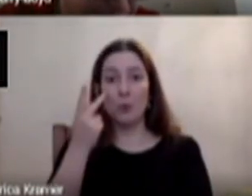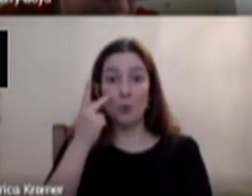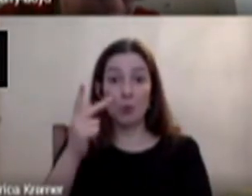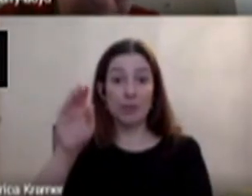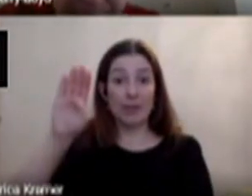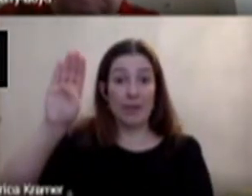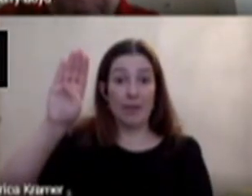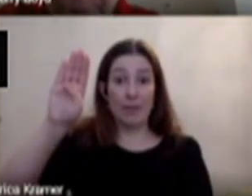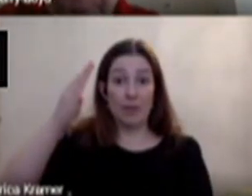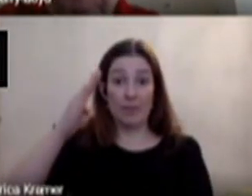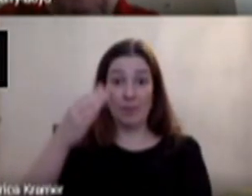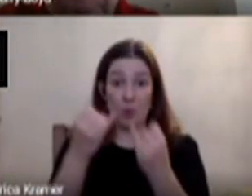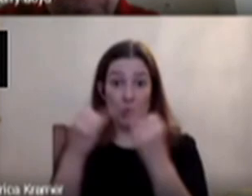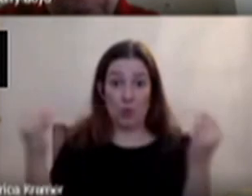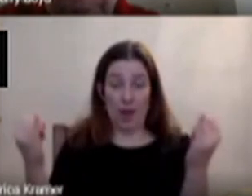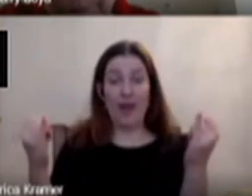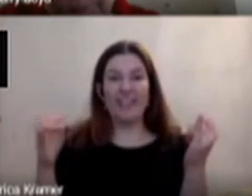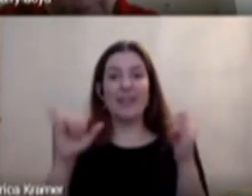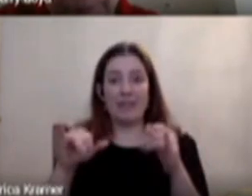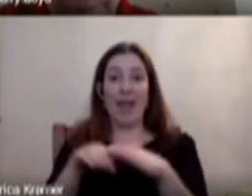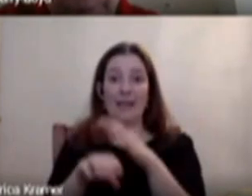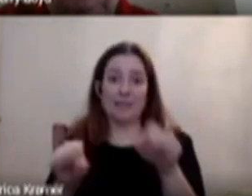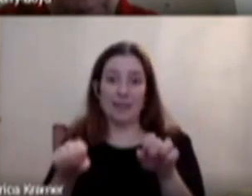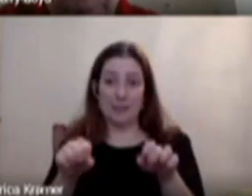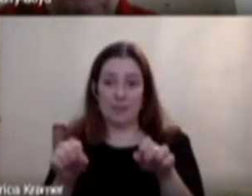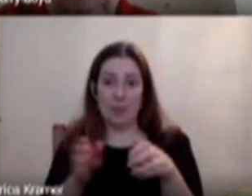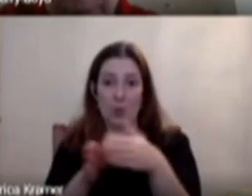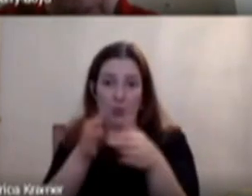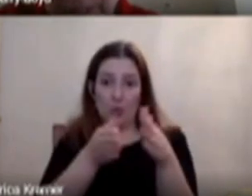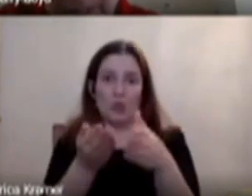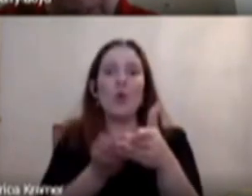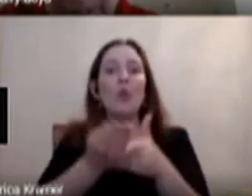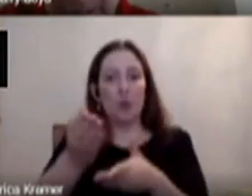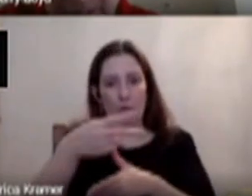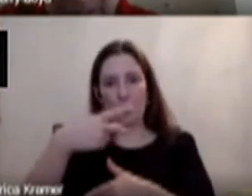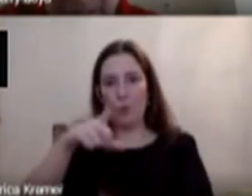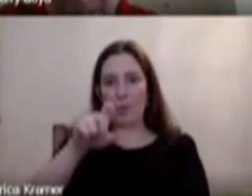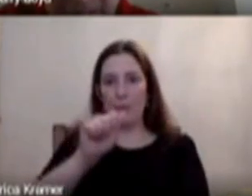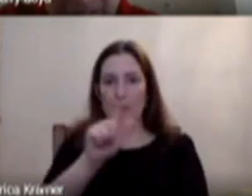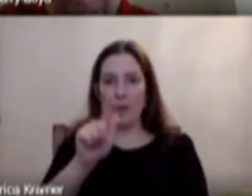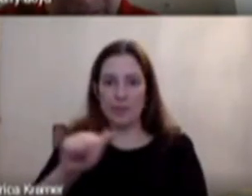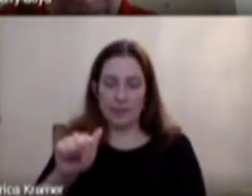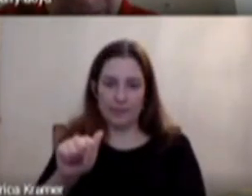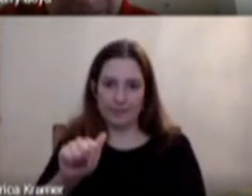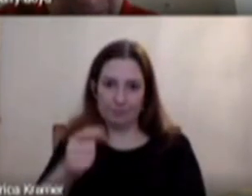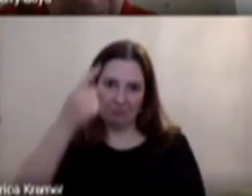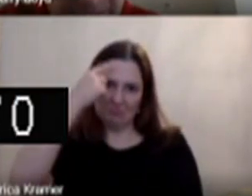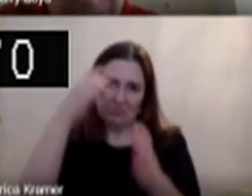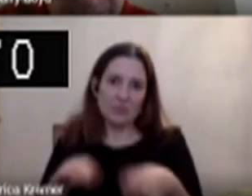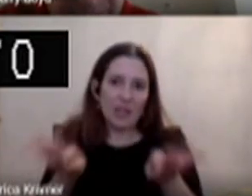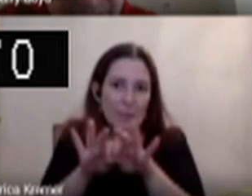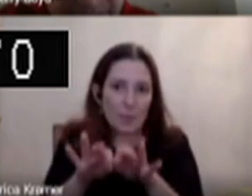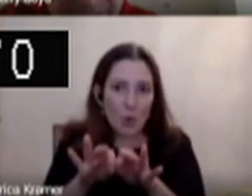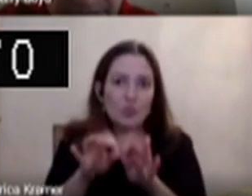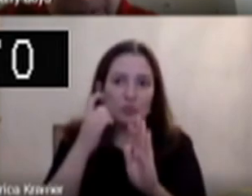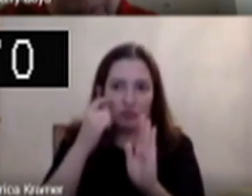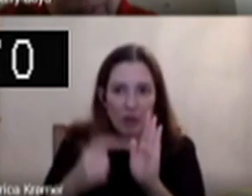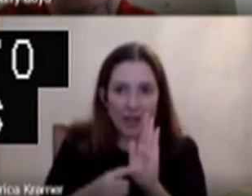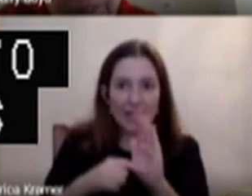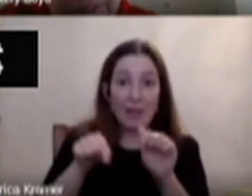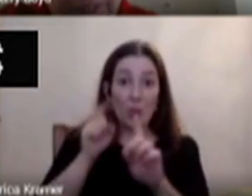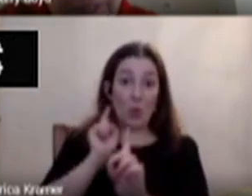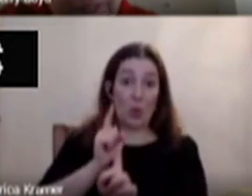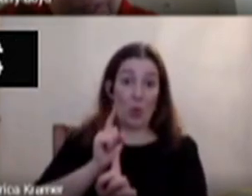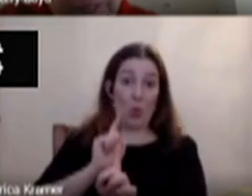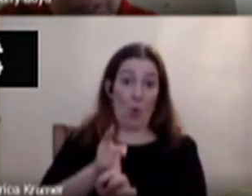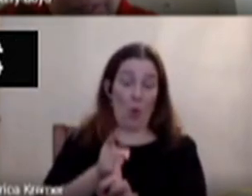show accessible routes through the plaza. And again, I think it's just important to realize that the goal here is that the intuitive and quickest routes